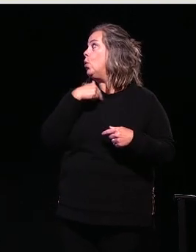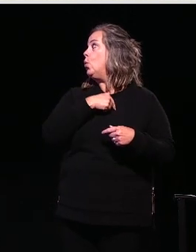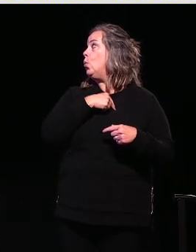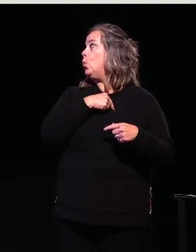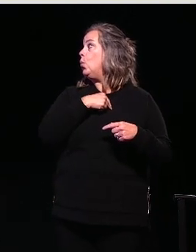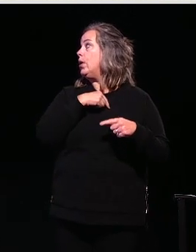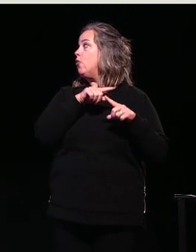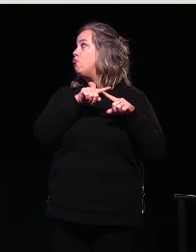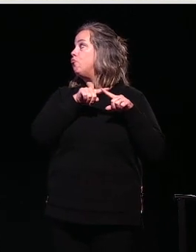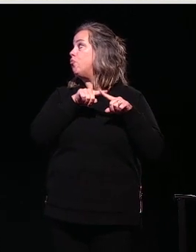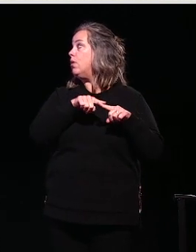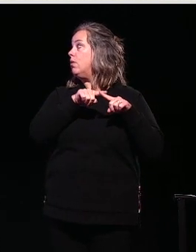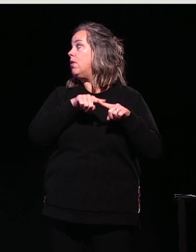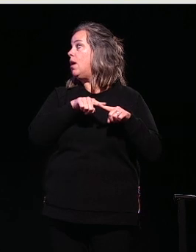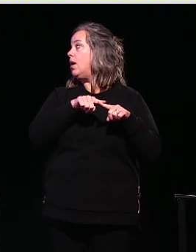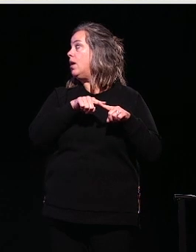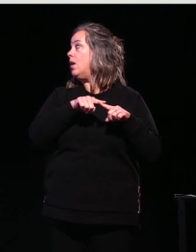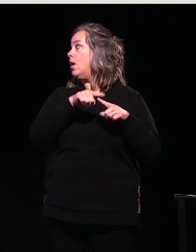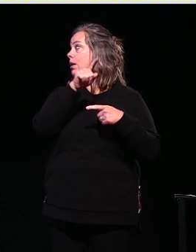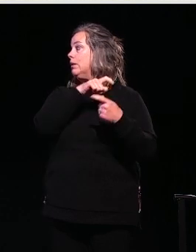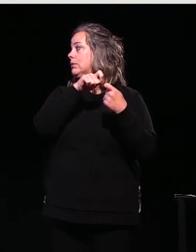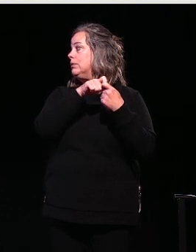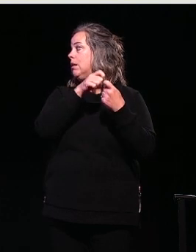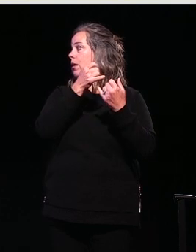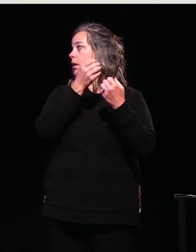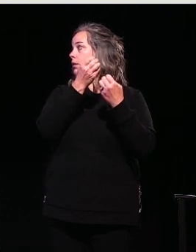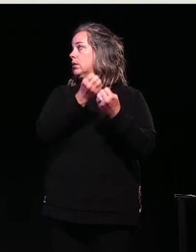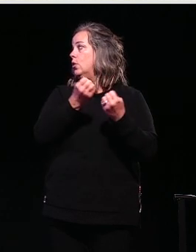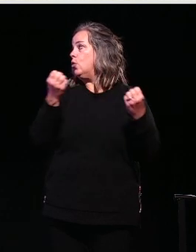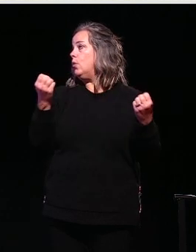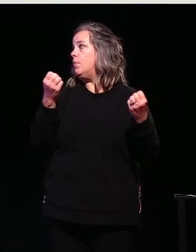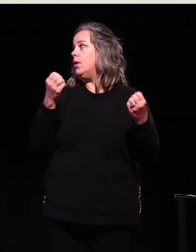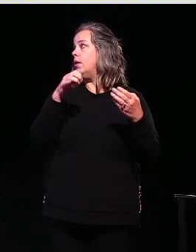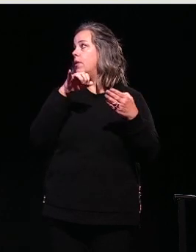It's excellent. It's one of the most highly instrumented places in the world. But that's a weather station every